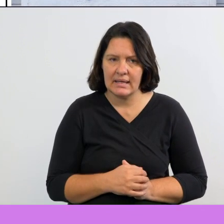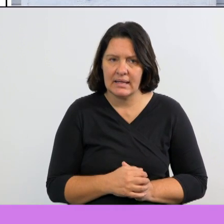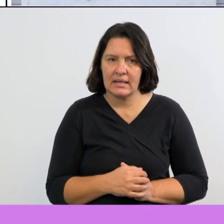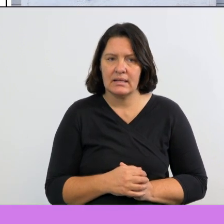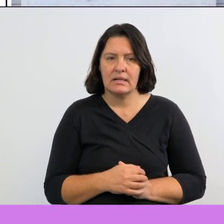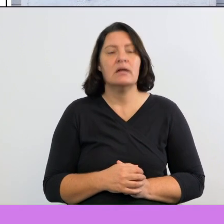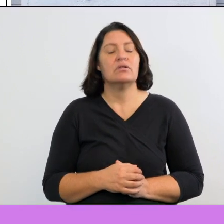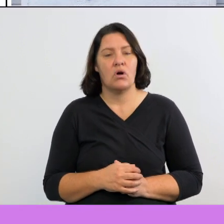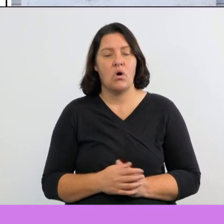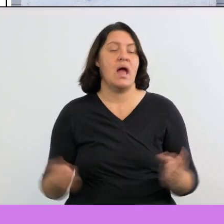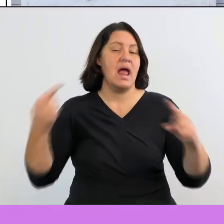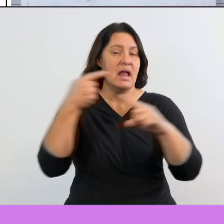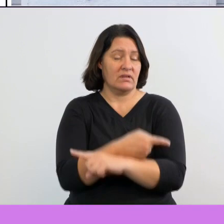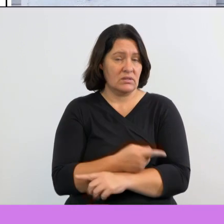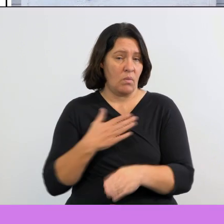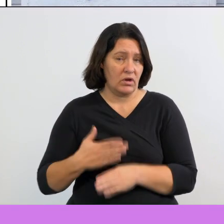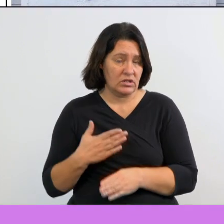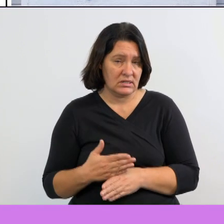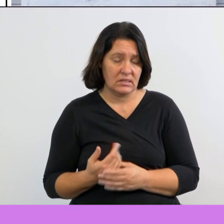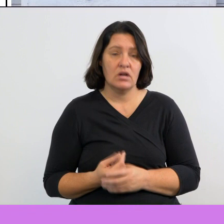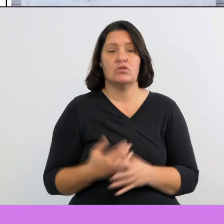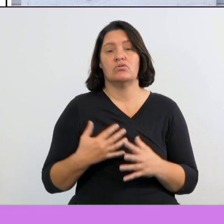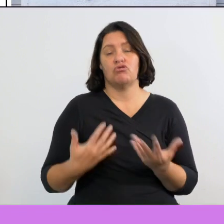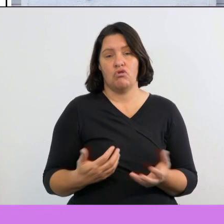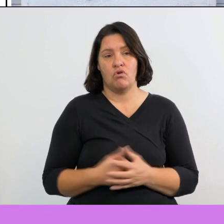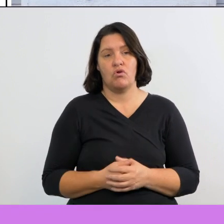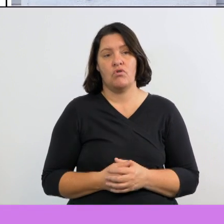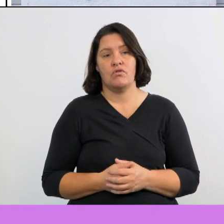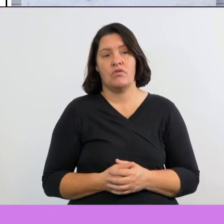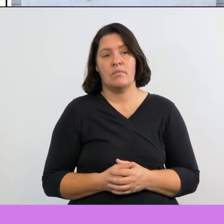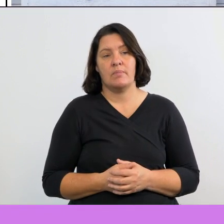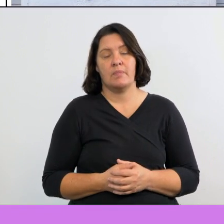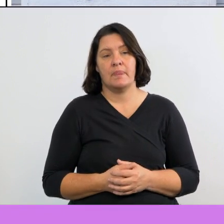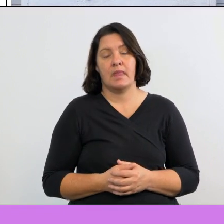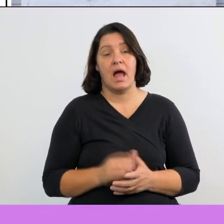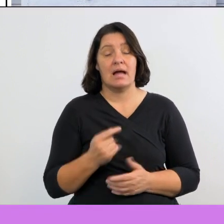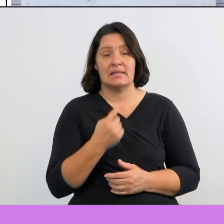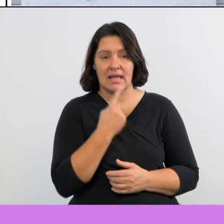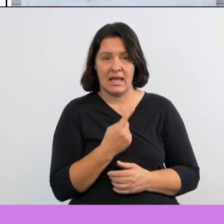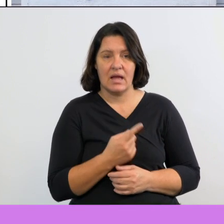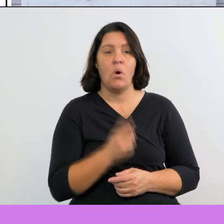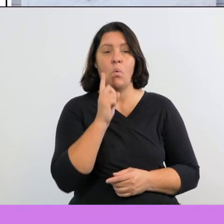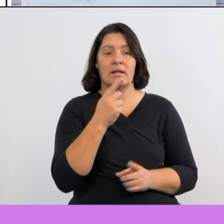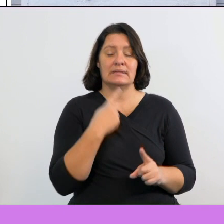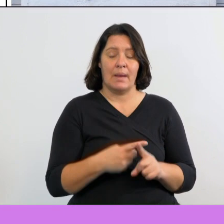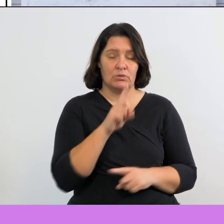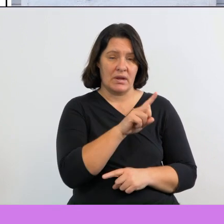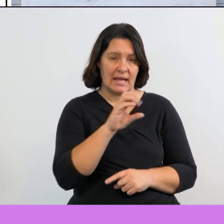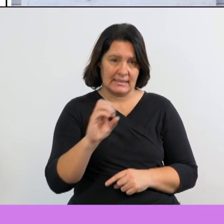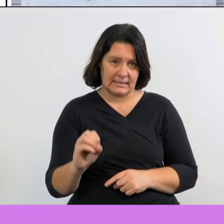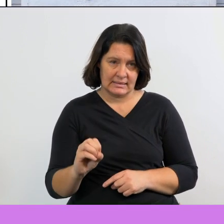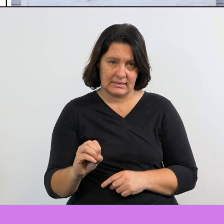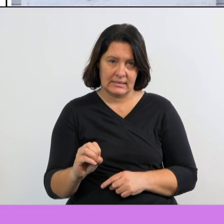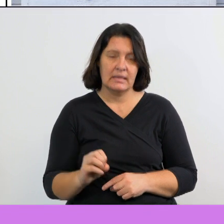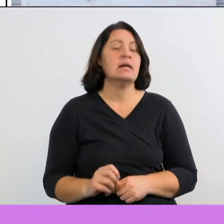saying now? Remember, it's inverse operations. No. So, for example, here I said 1 times 100 is